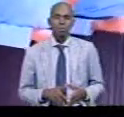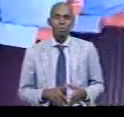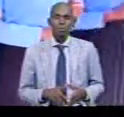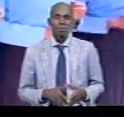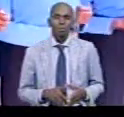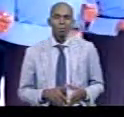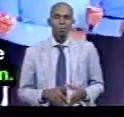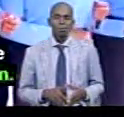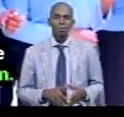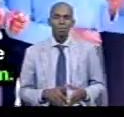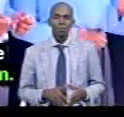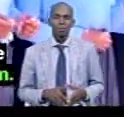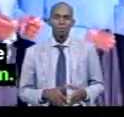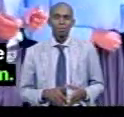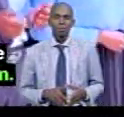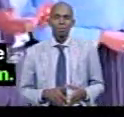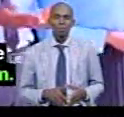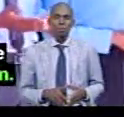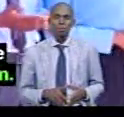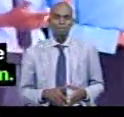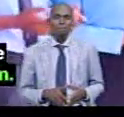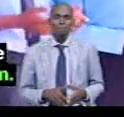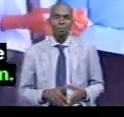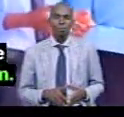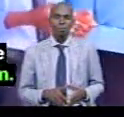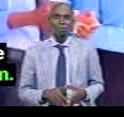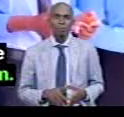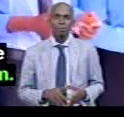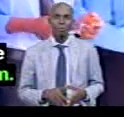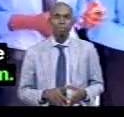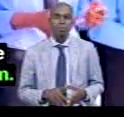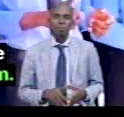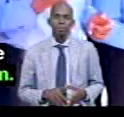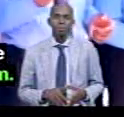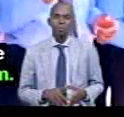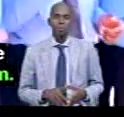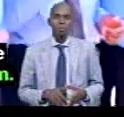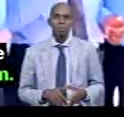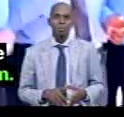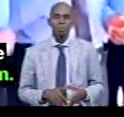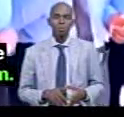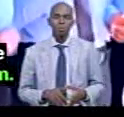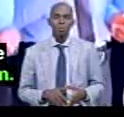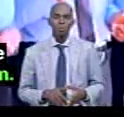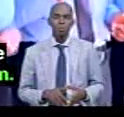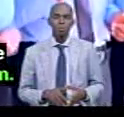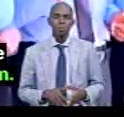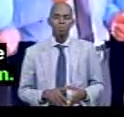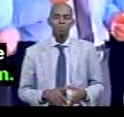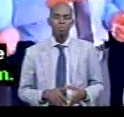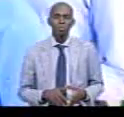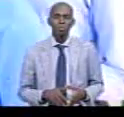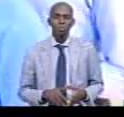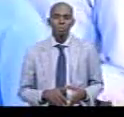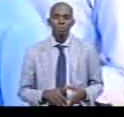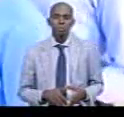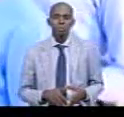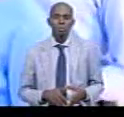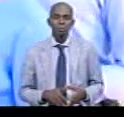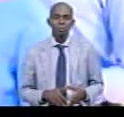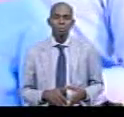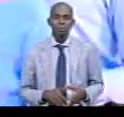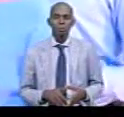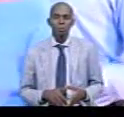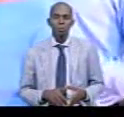great, great sound, there is glorious visitation in His name. If you